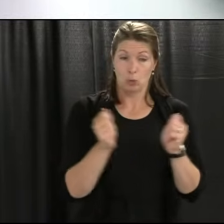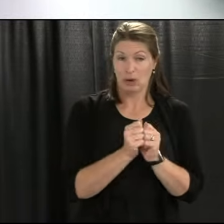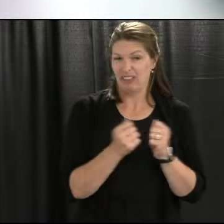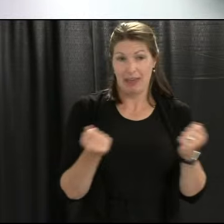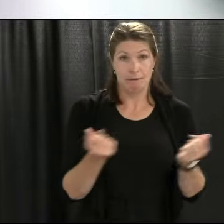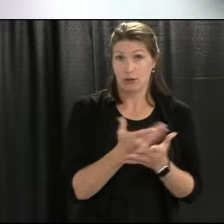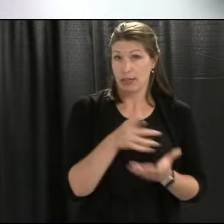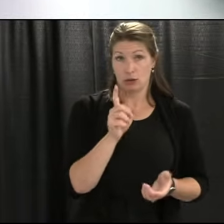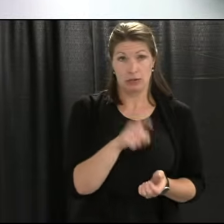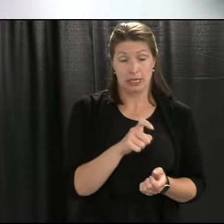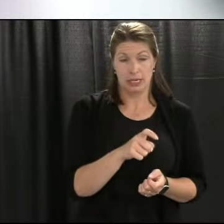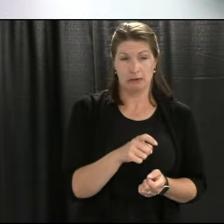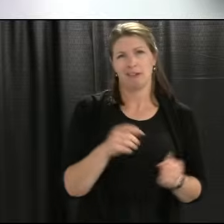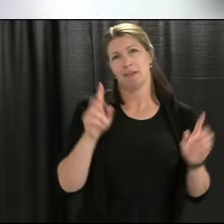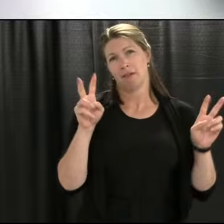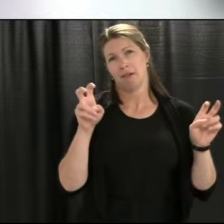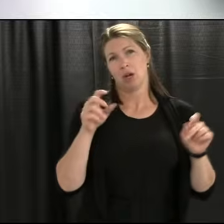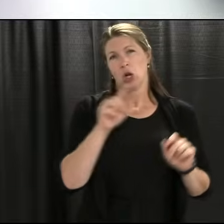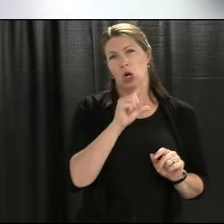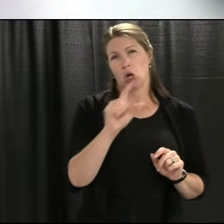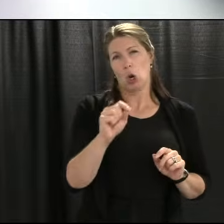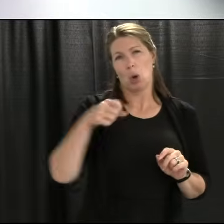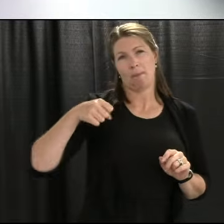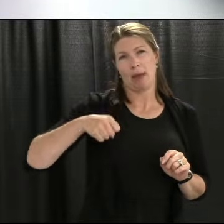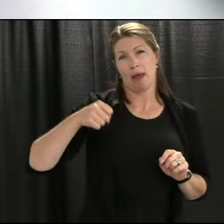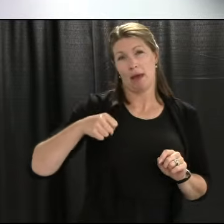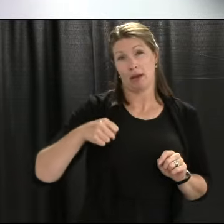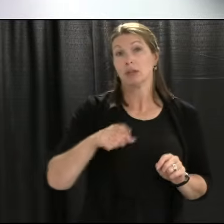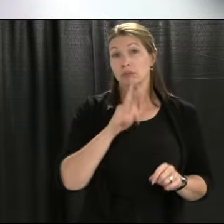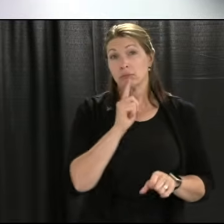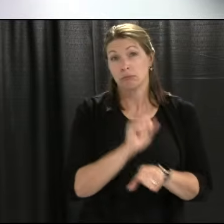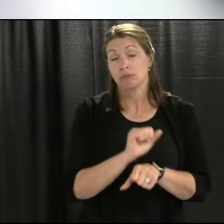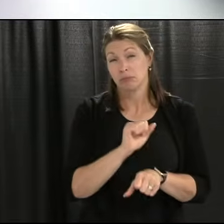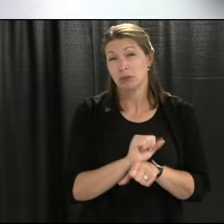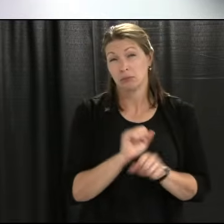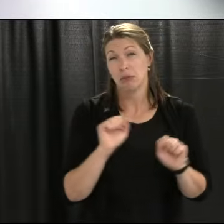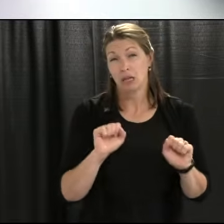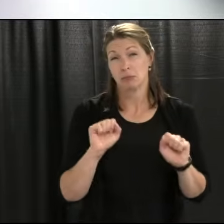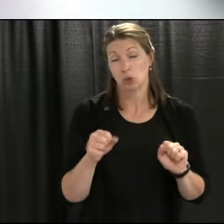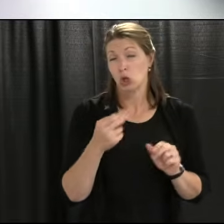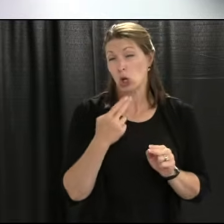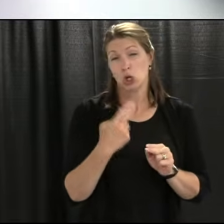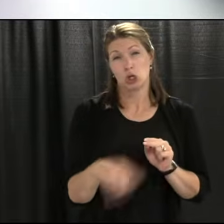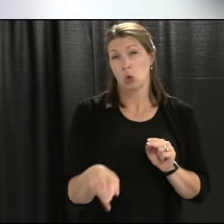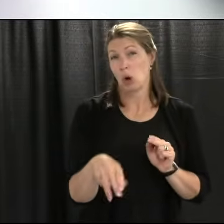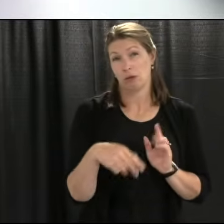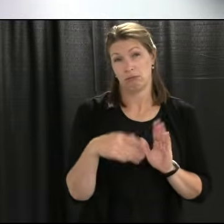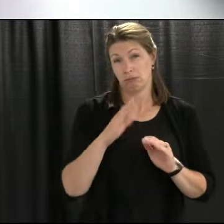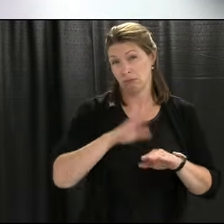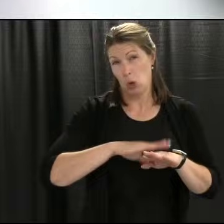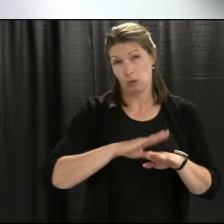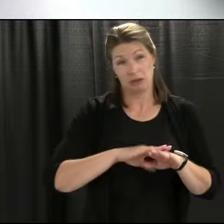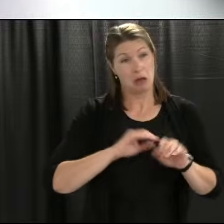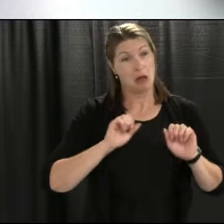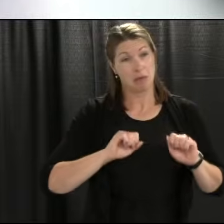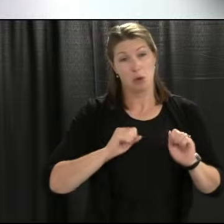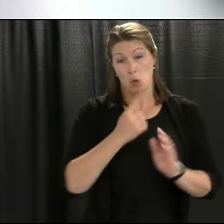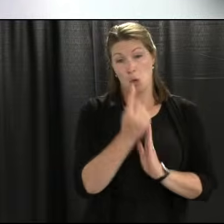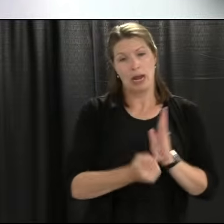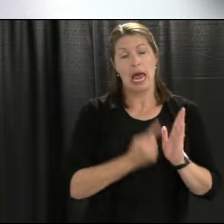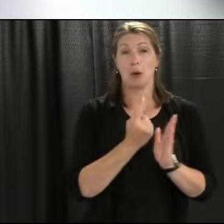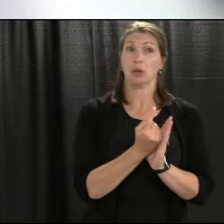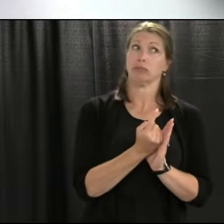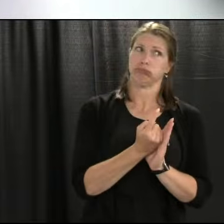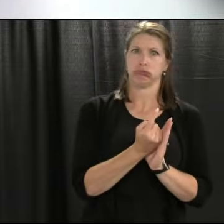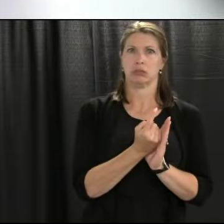to leave at short notice. And that notice can be really short. Certainly an hour would be a long time under